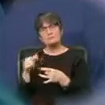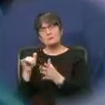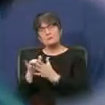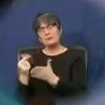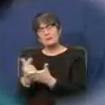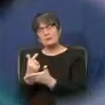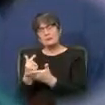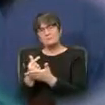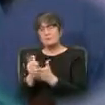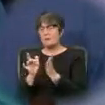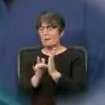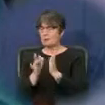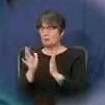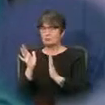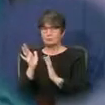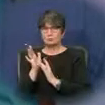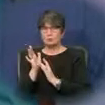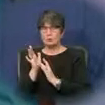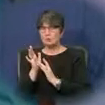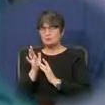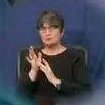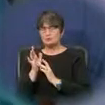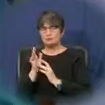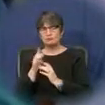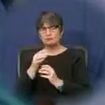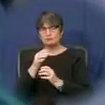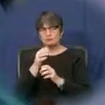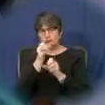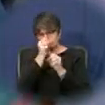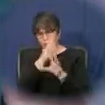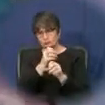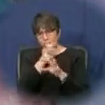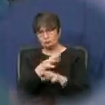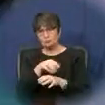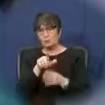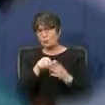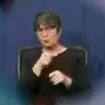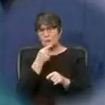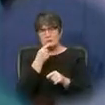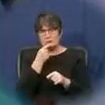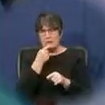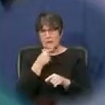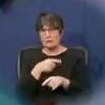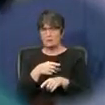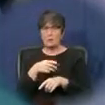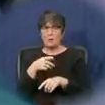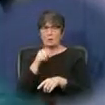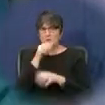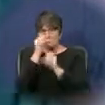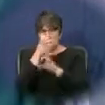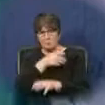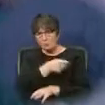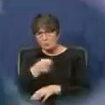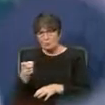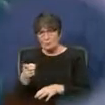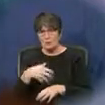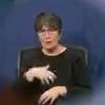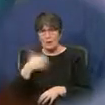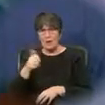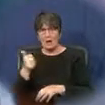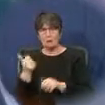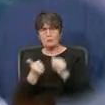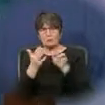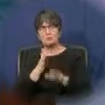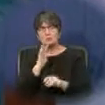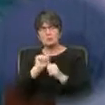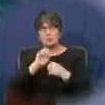that Jesus doesn't berate James and John for their choices or the anger of the other disciples, but he addresses all